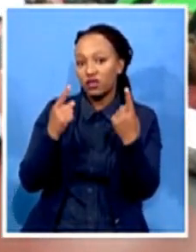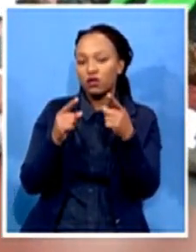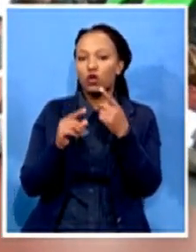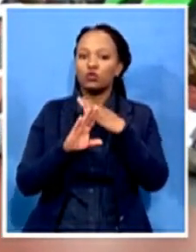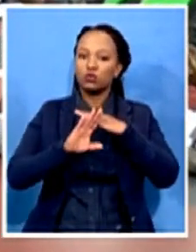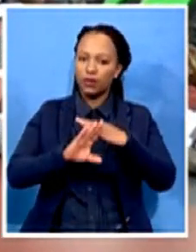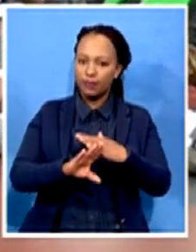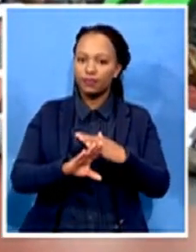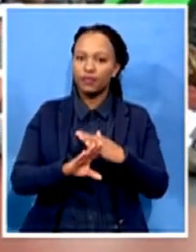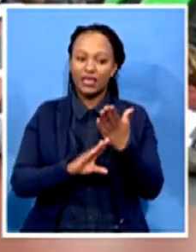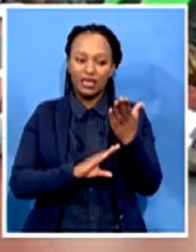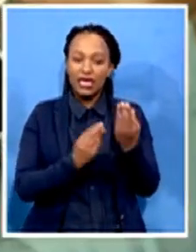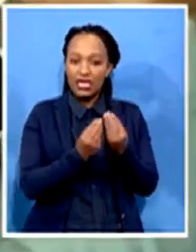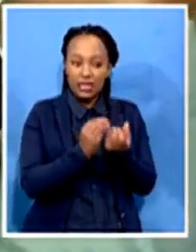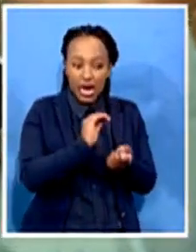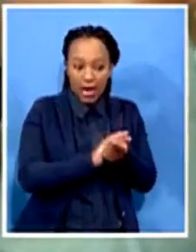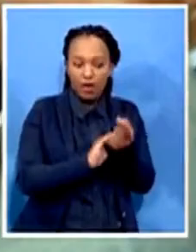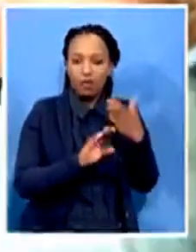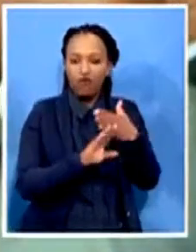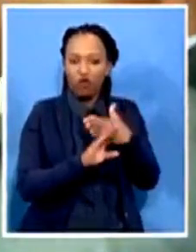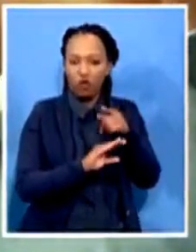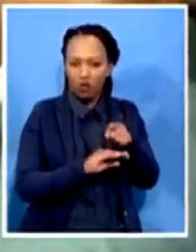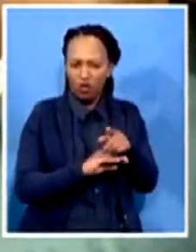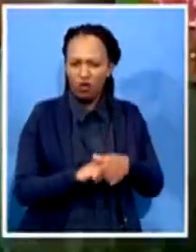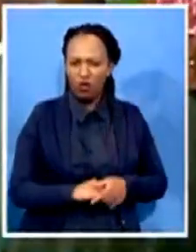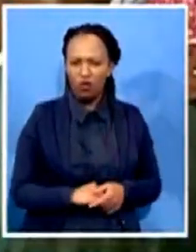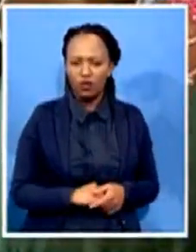place? The problem is that this